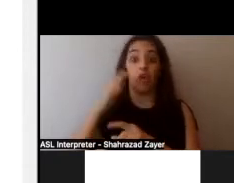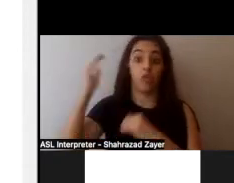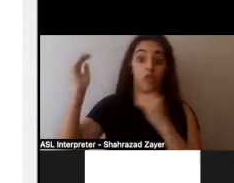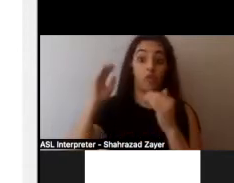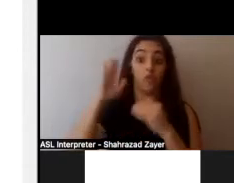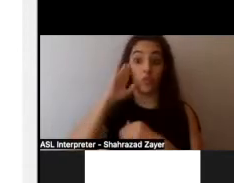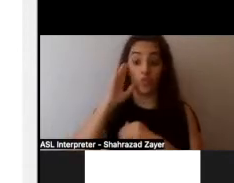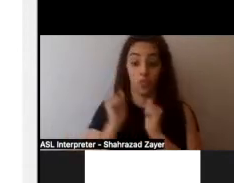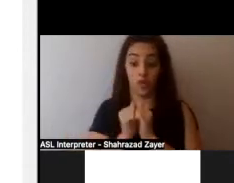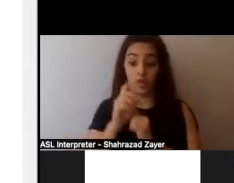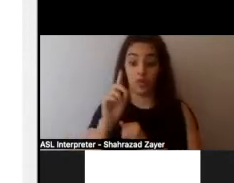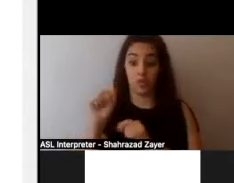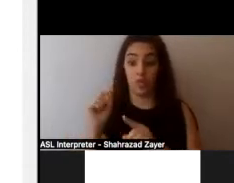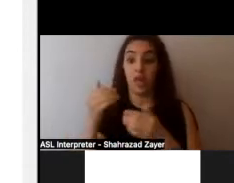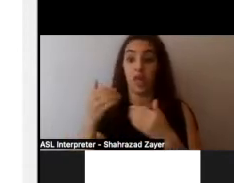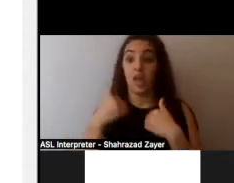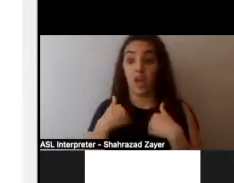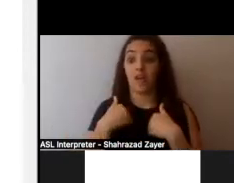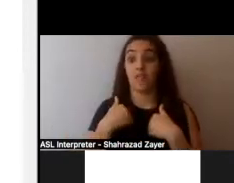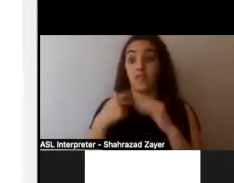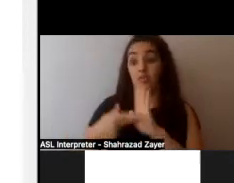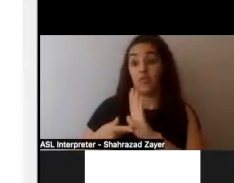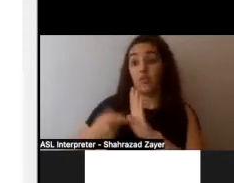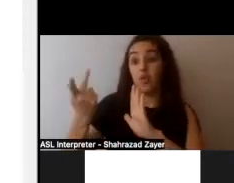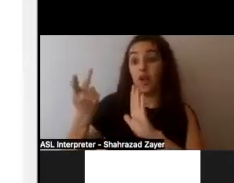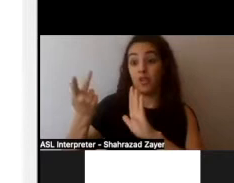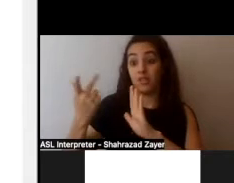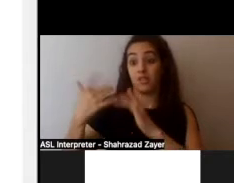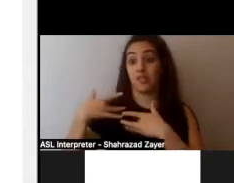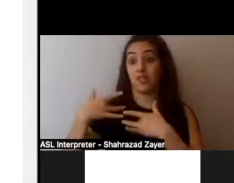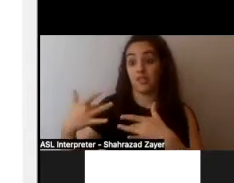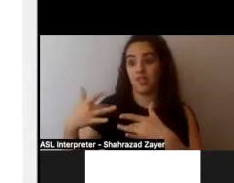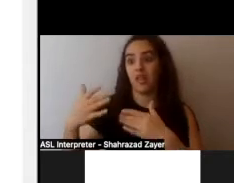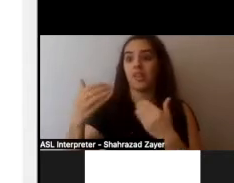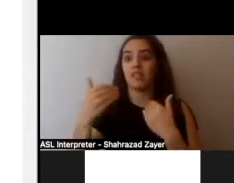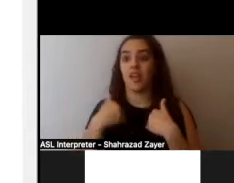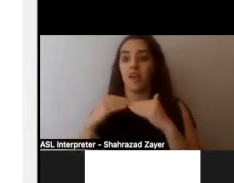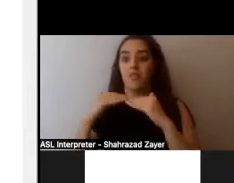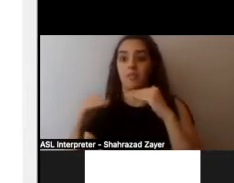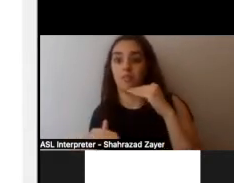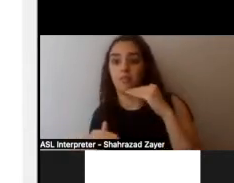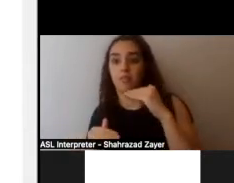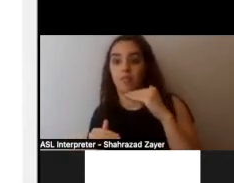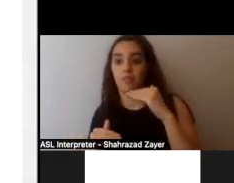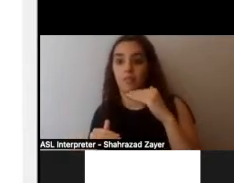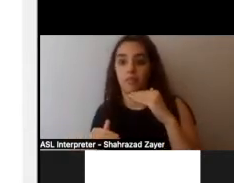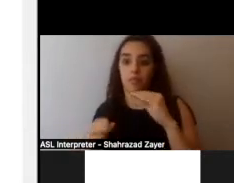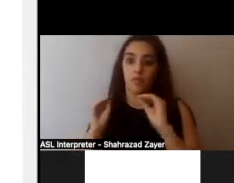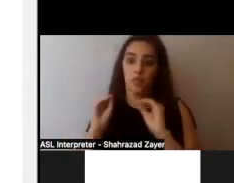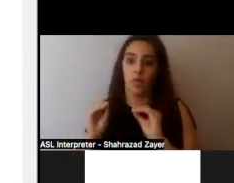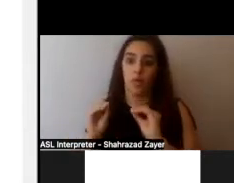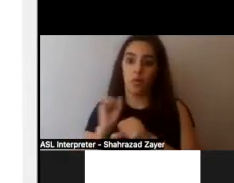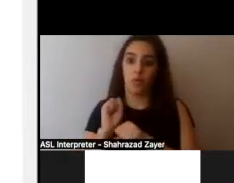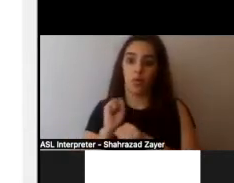have incomes under the poverty threshold. They're more likely to be unemployed. Those who are employed have lower